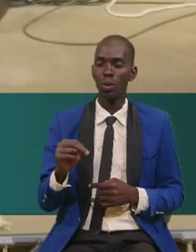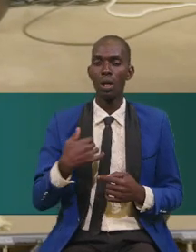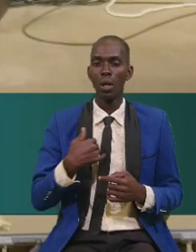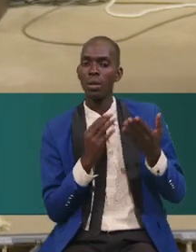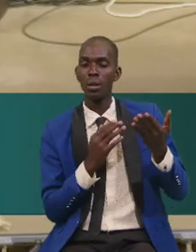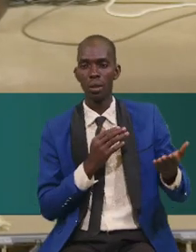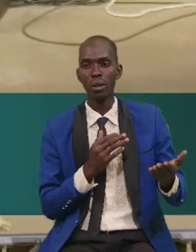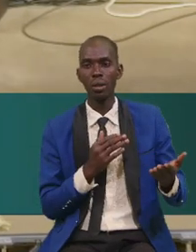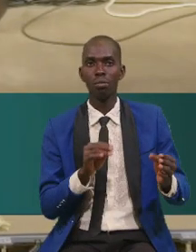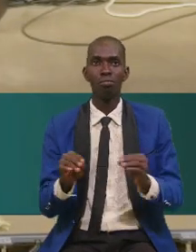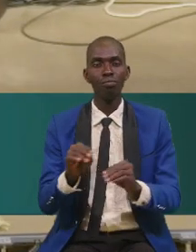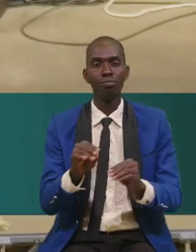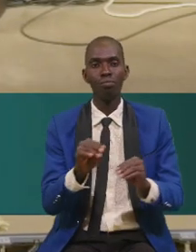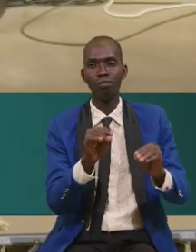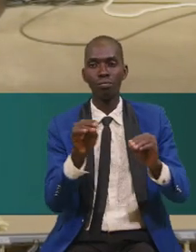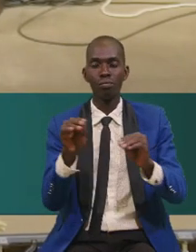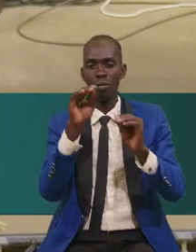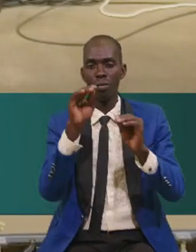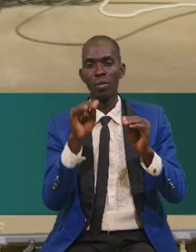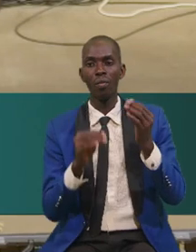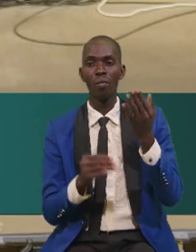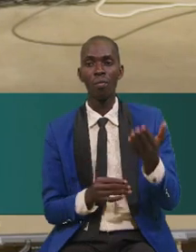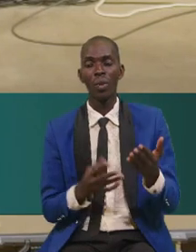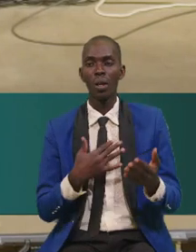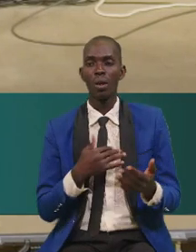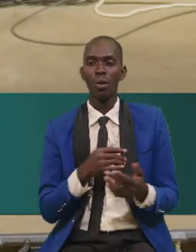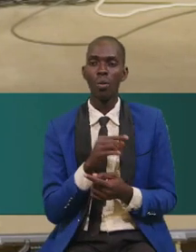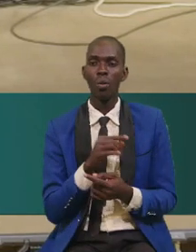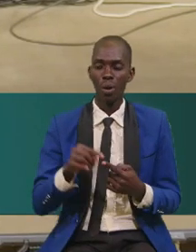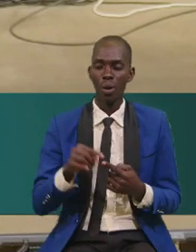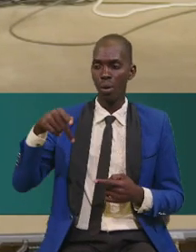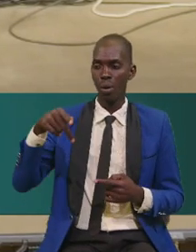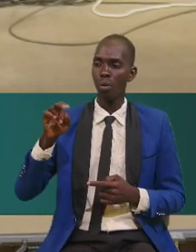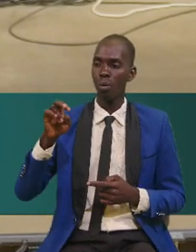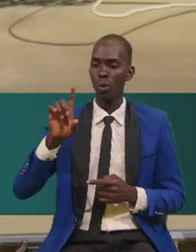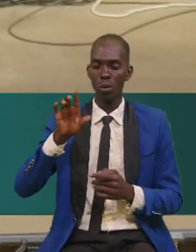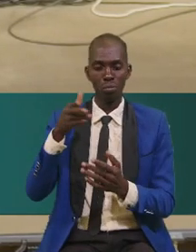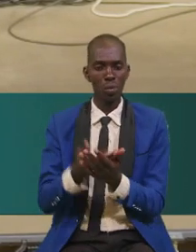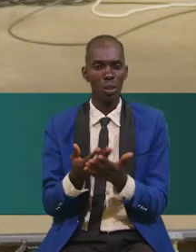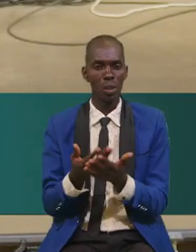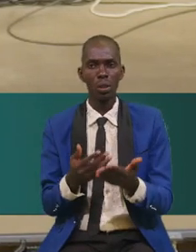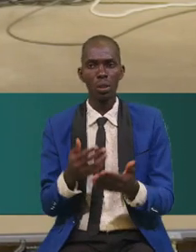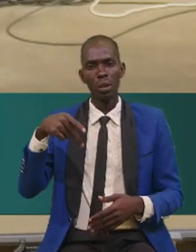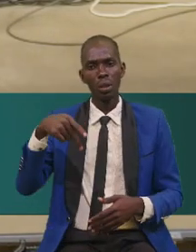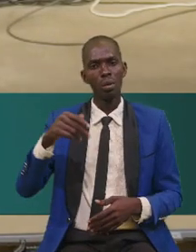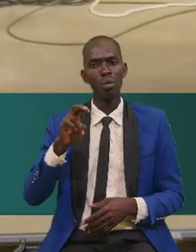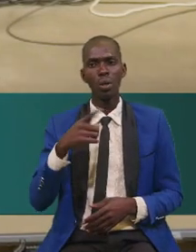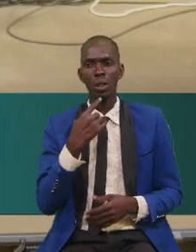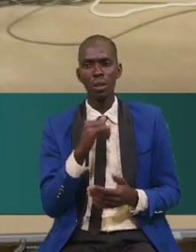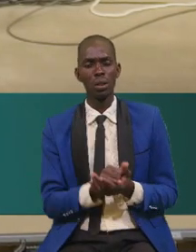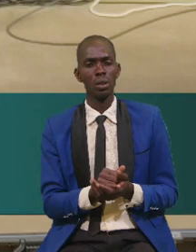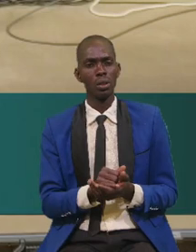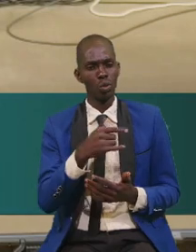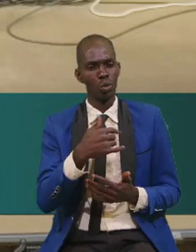and going. And when Paul came in, Paul said, I've been sleeping. Not only